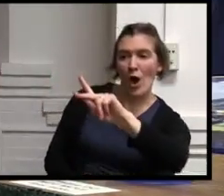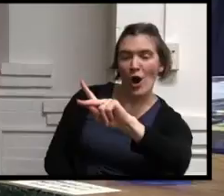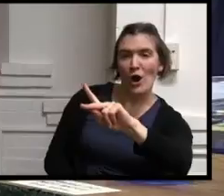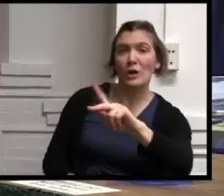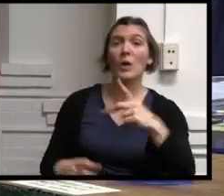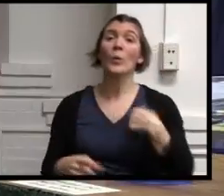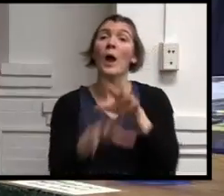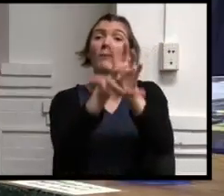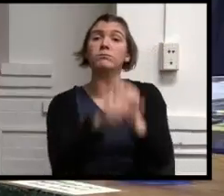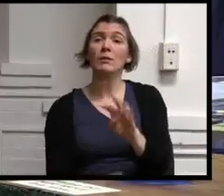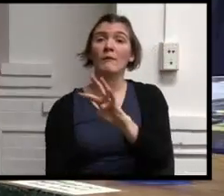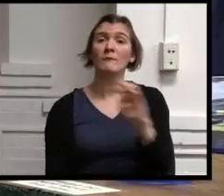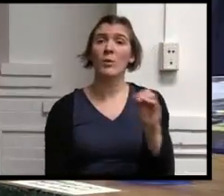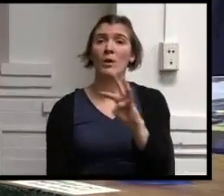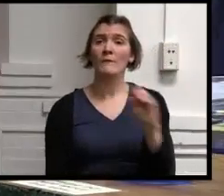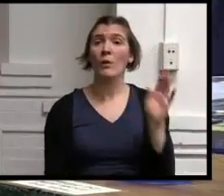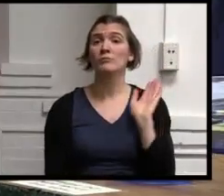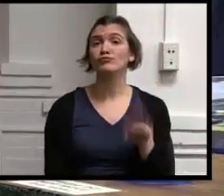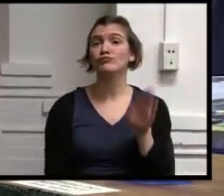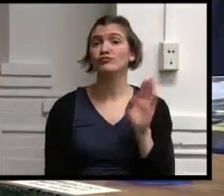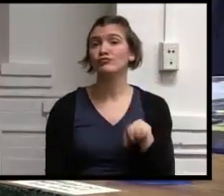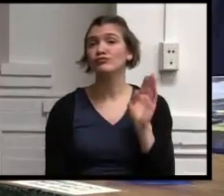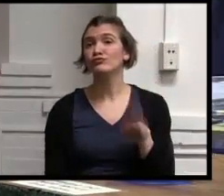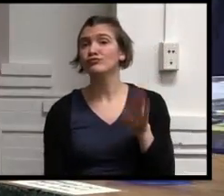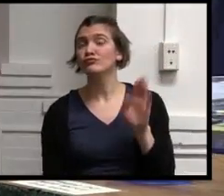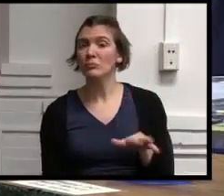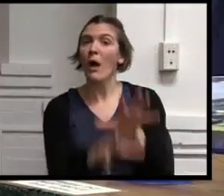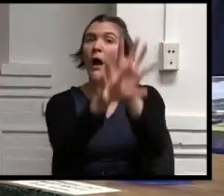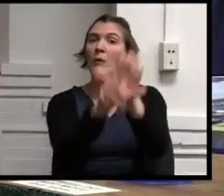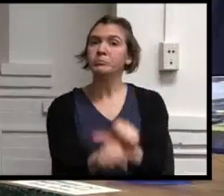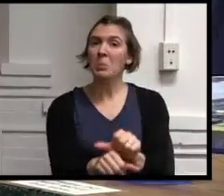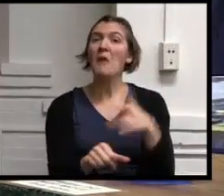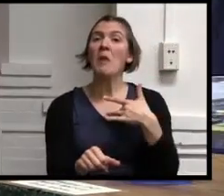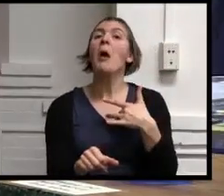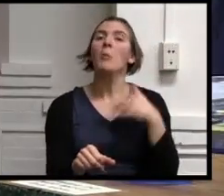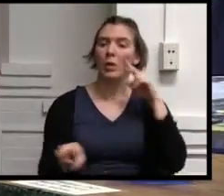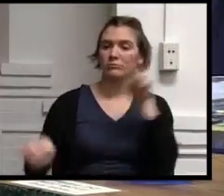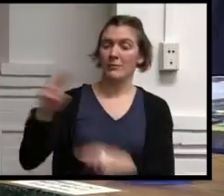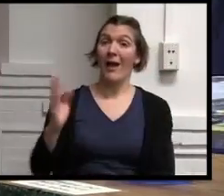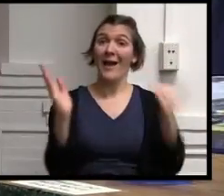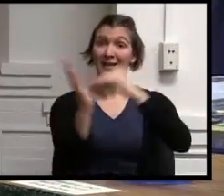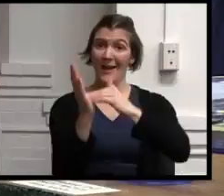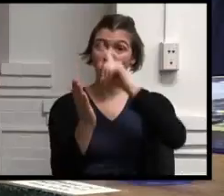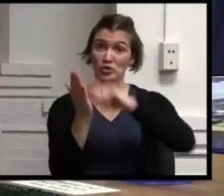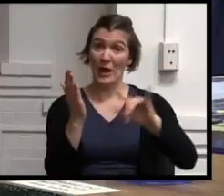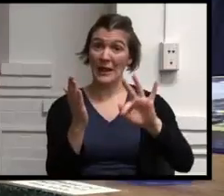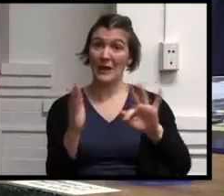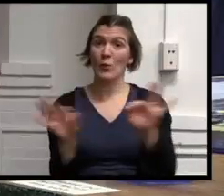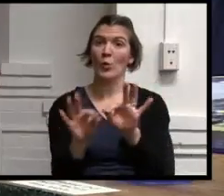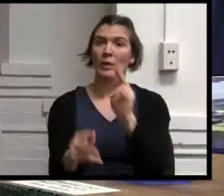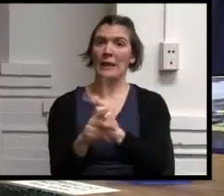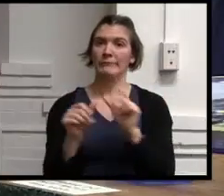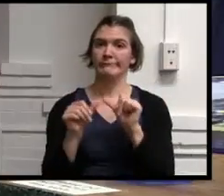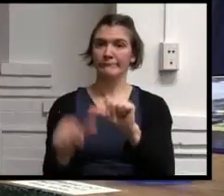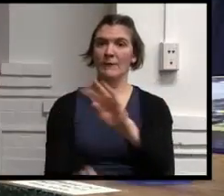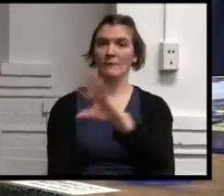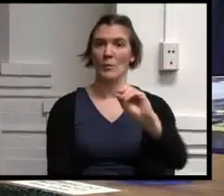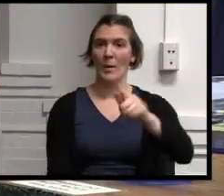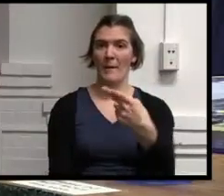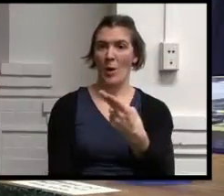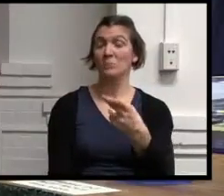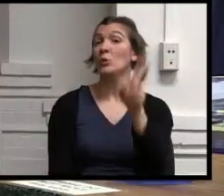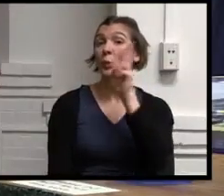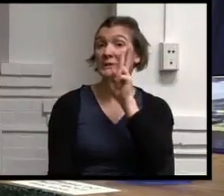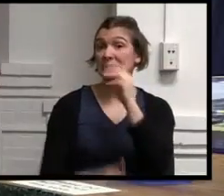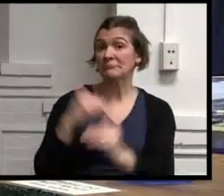miles an hour during the construction of the I-91 bridge, that it's appropriate to conduct an engineering study while it's still a 40 mile an hour